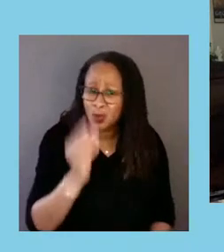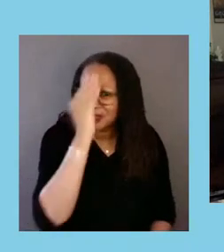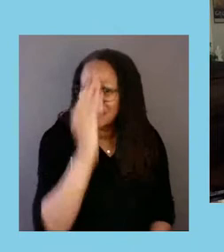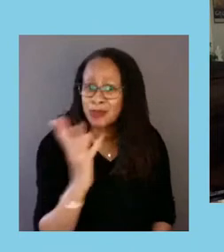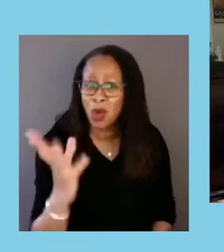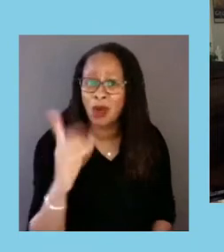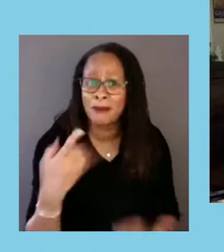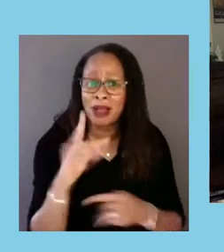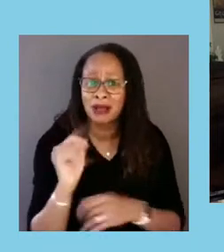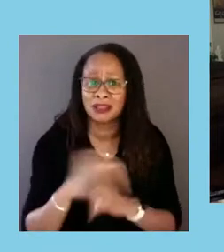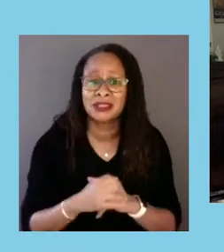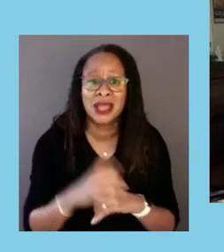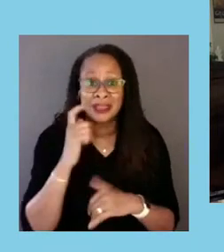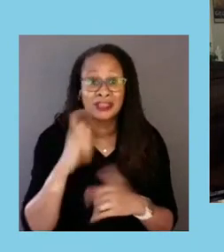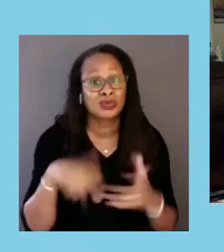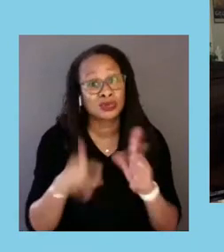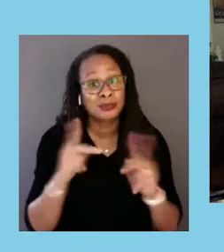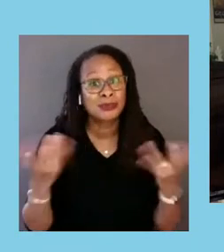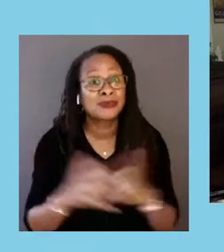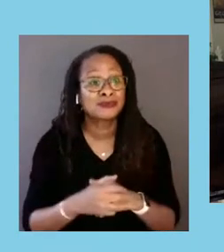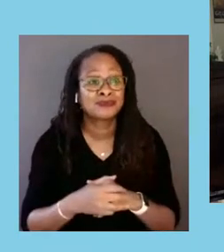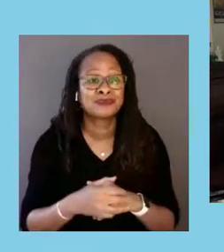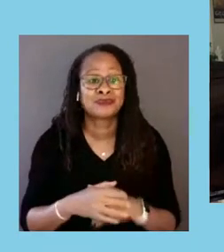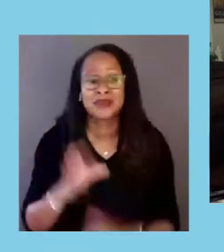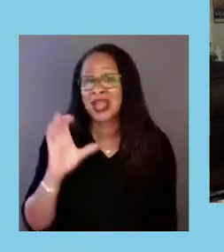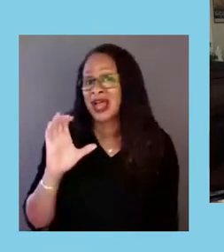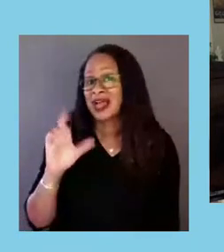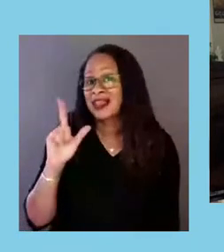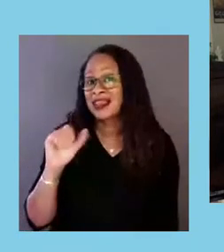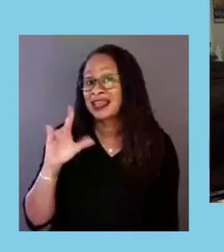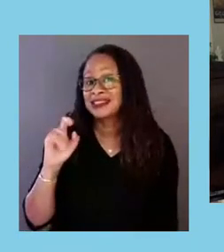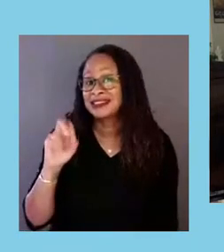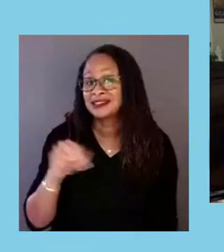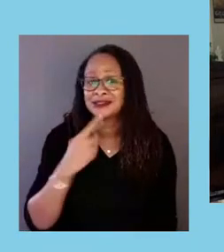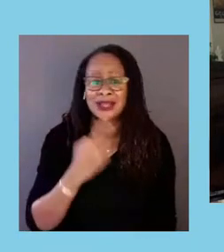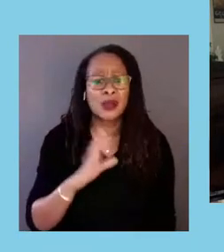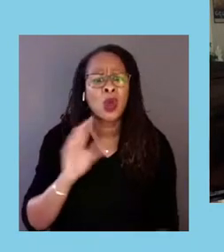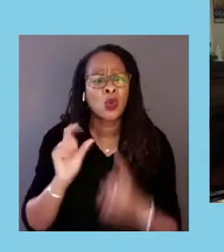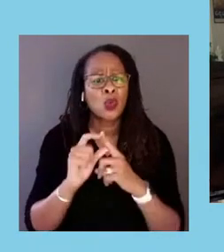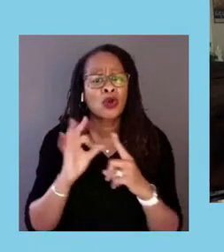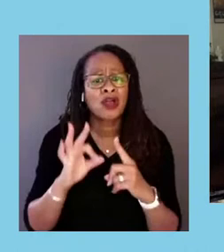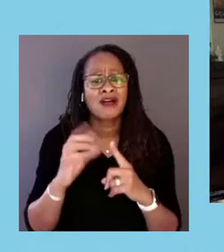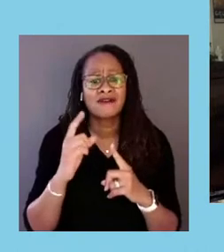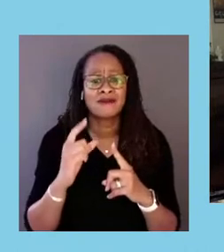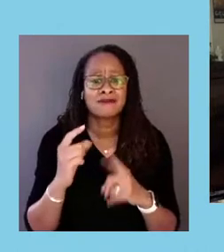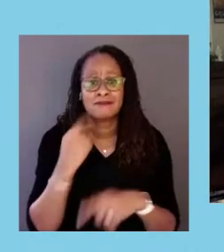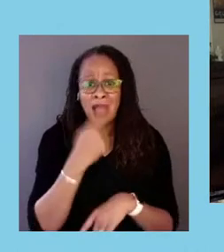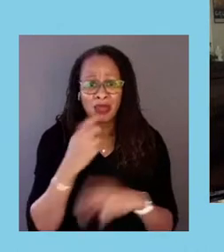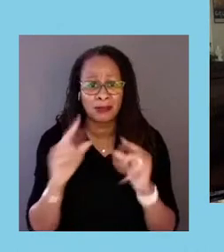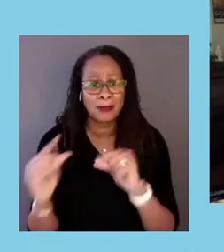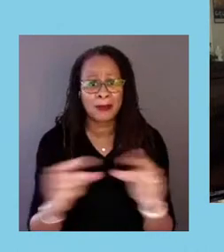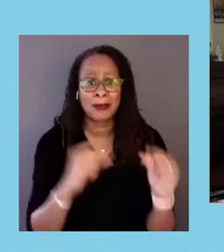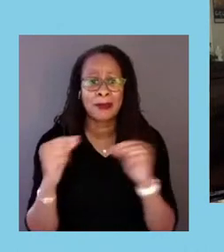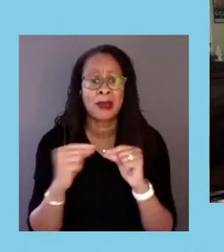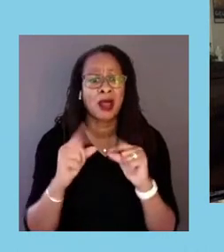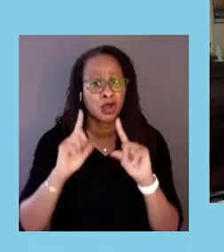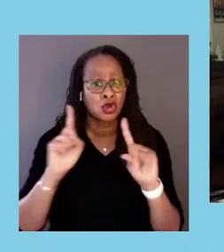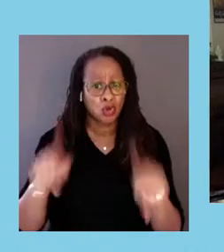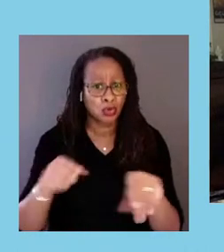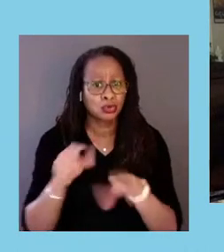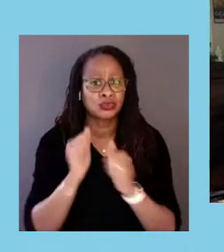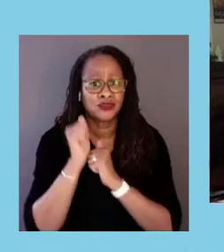know, these are people. Word of mouth goes far, and yes. I think also the other side of that, diversity